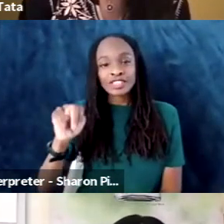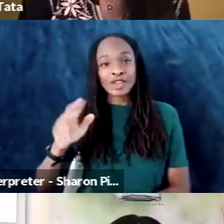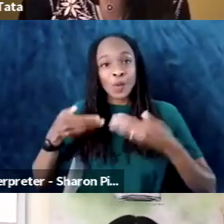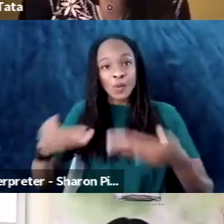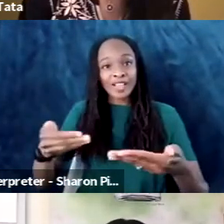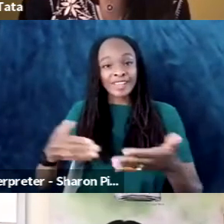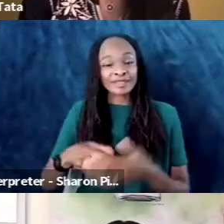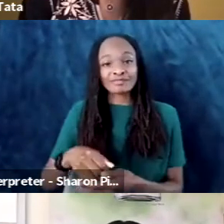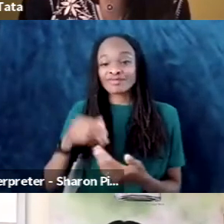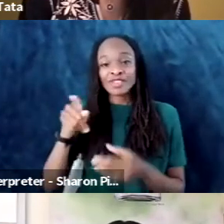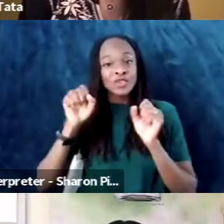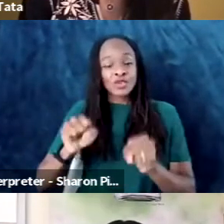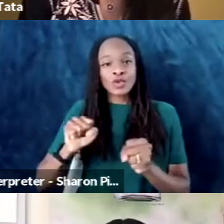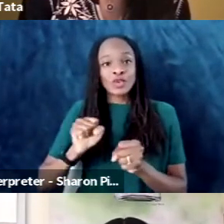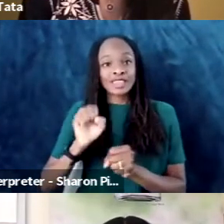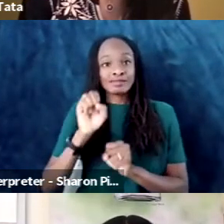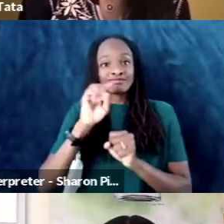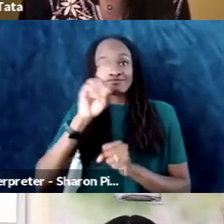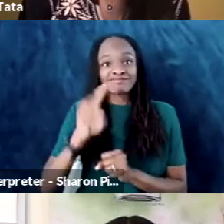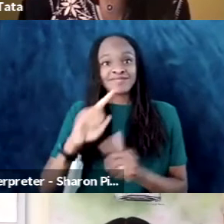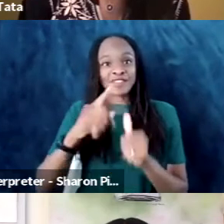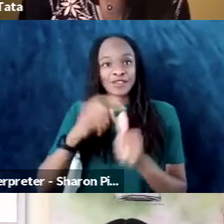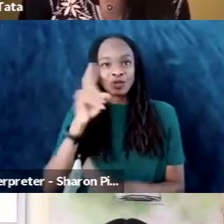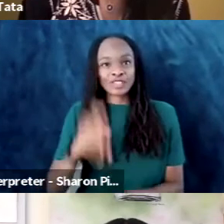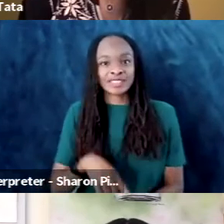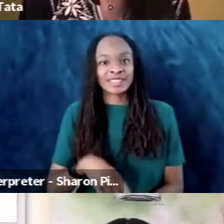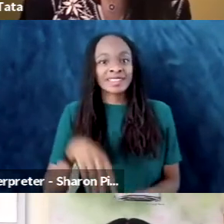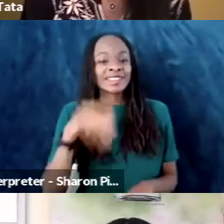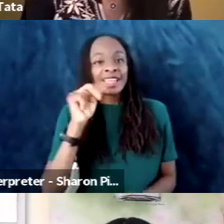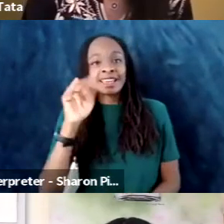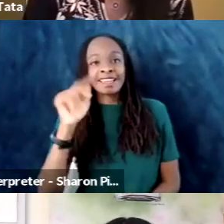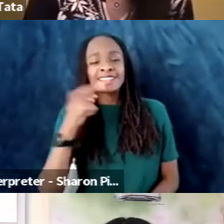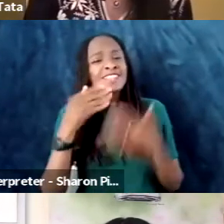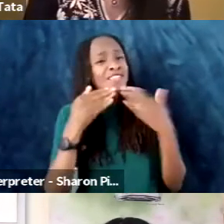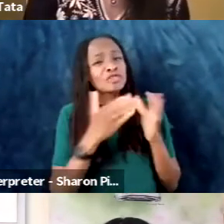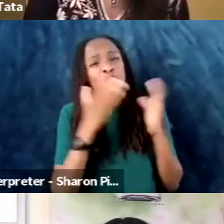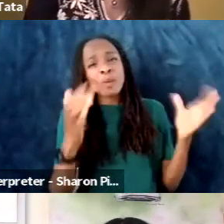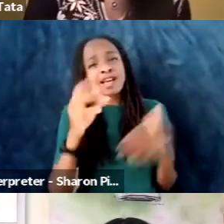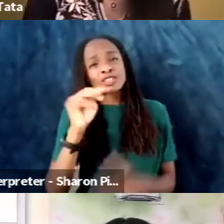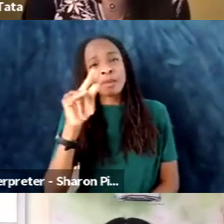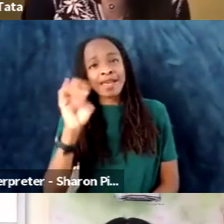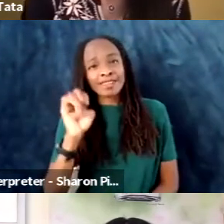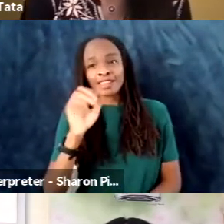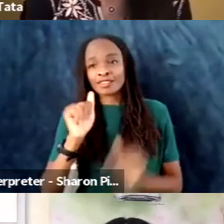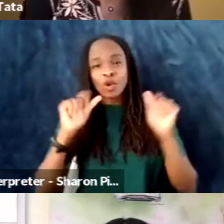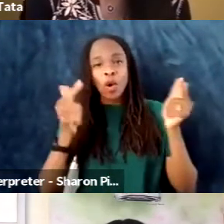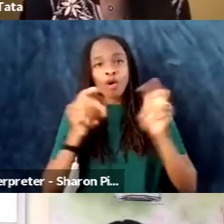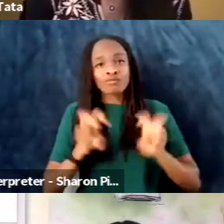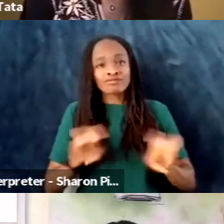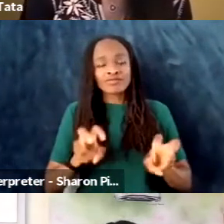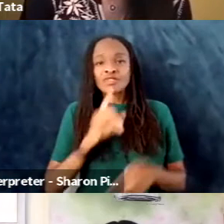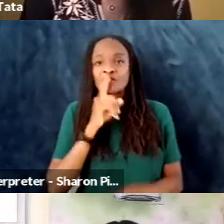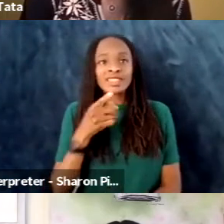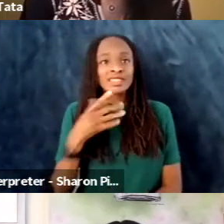you to ask the first question. Thank you so much, Madeline, and to all the panelists for being here. It was just such